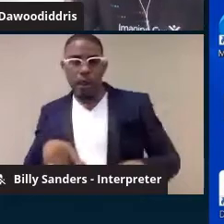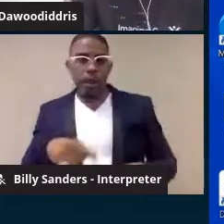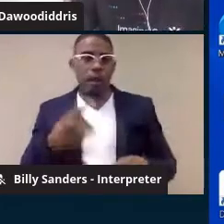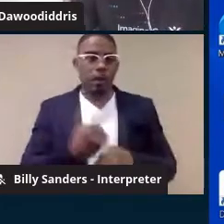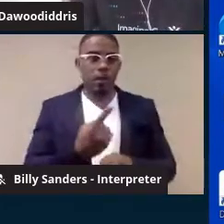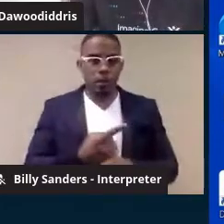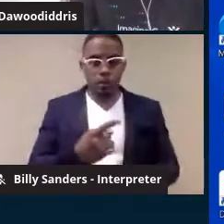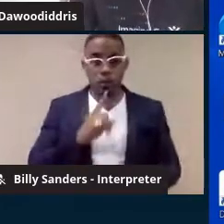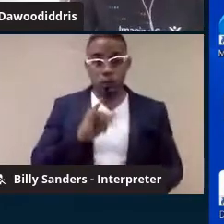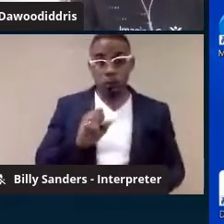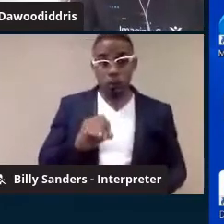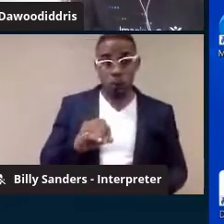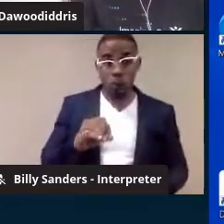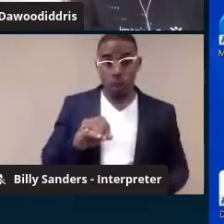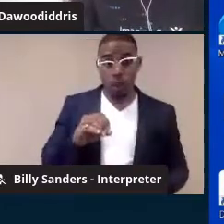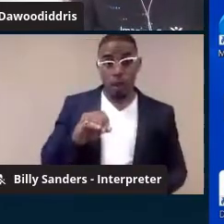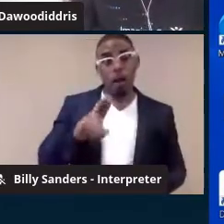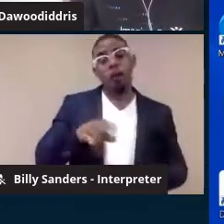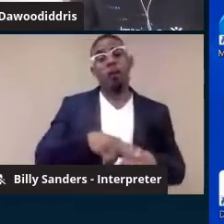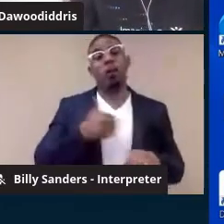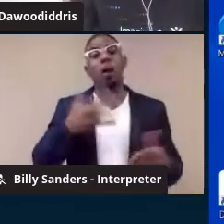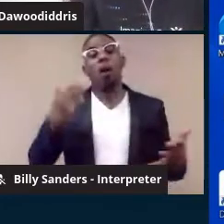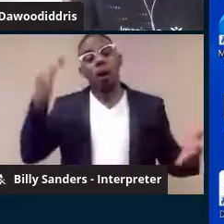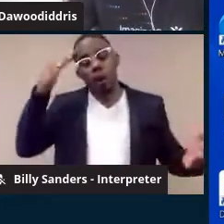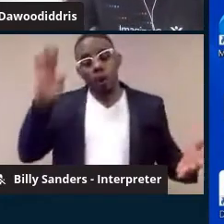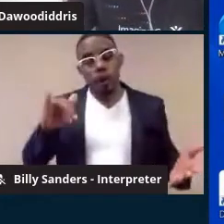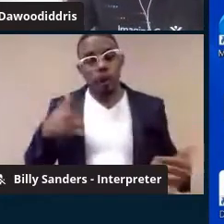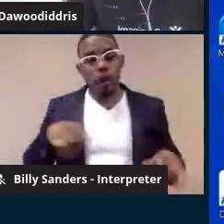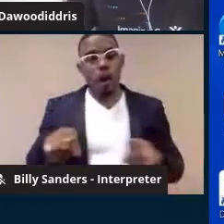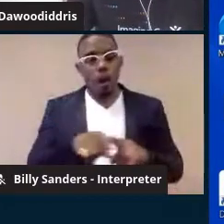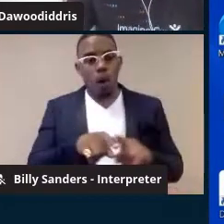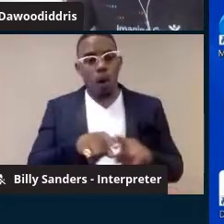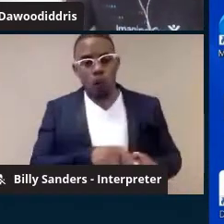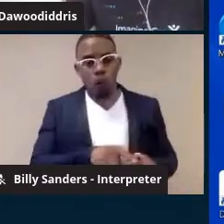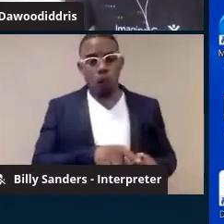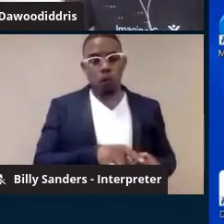file. And because we already know that we also